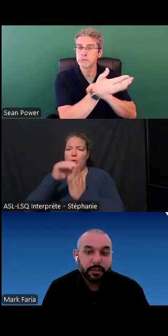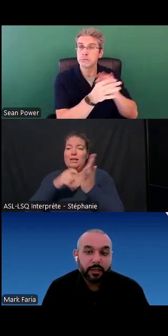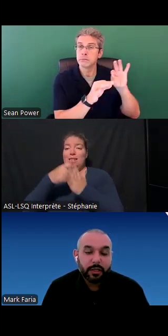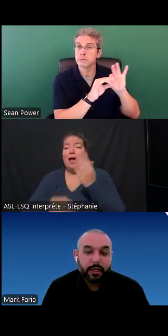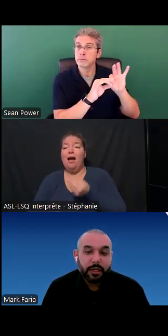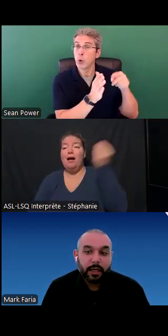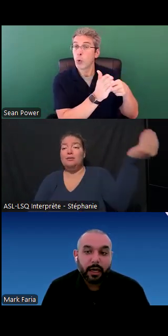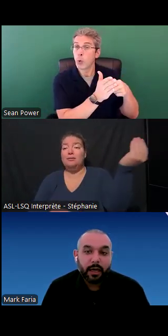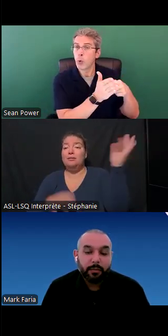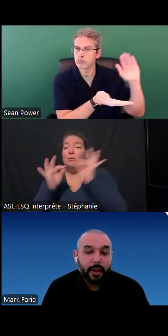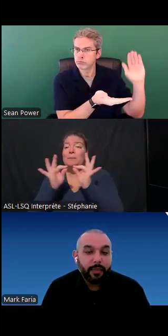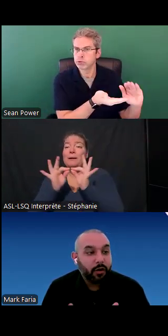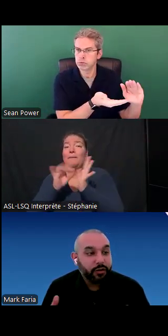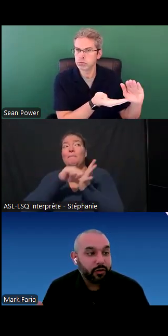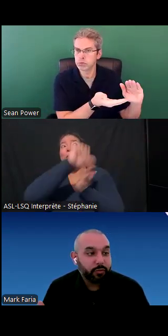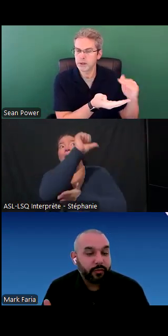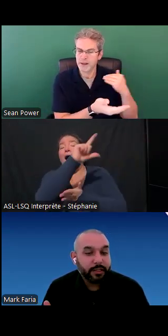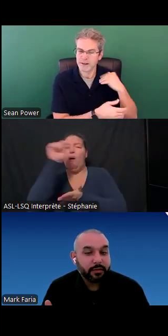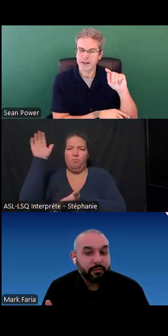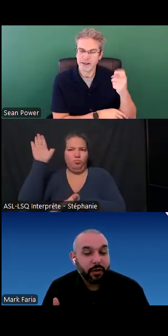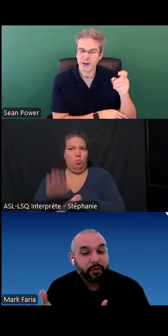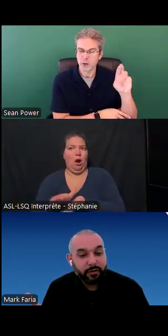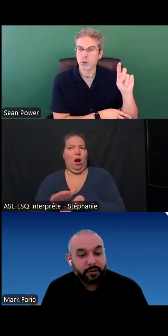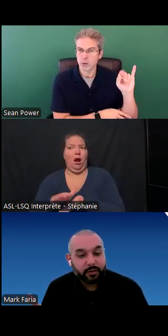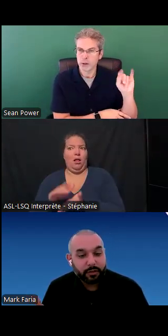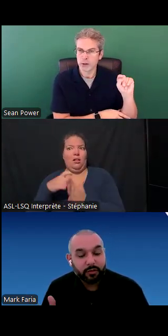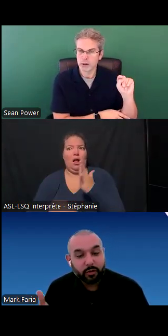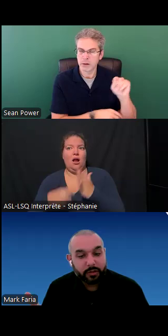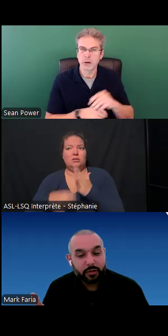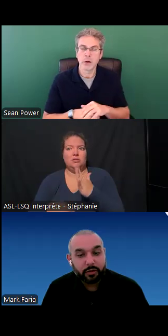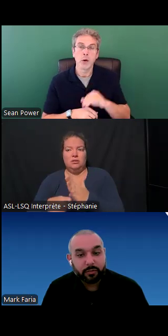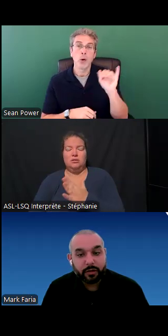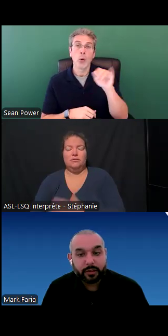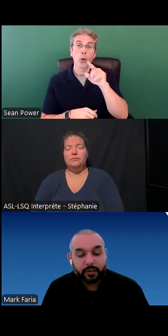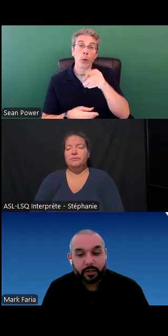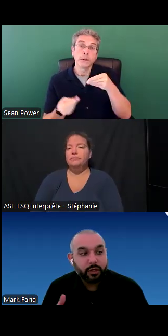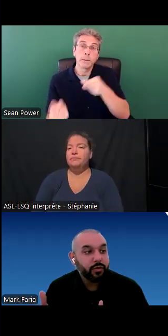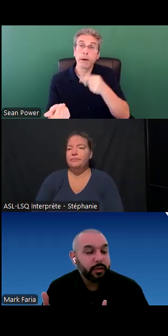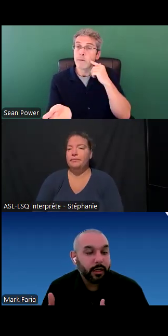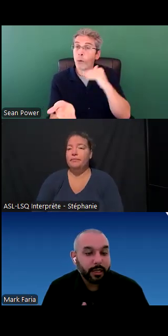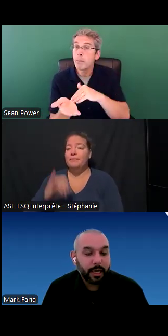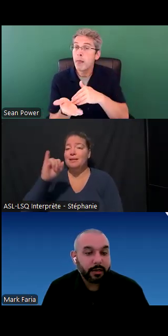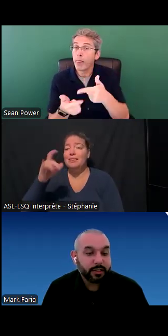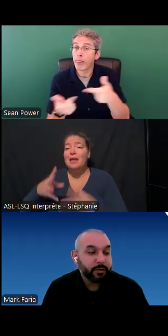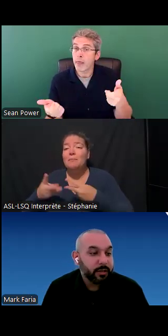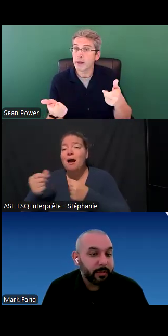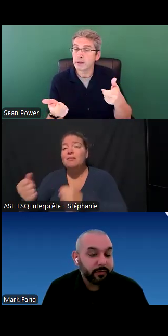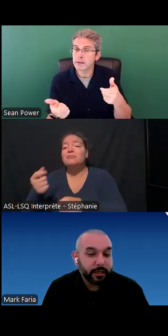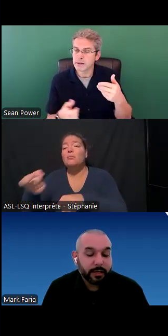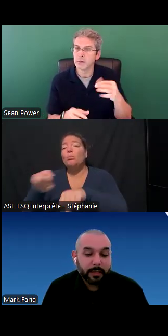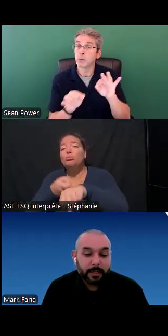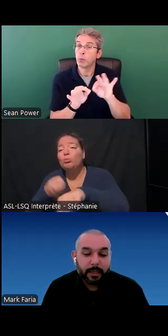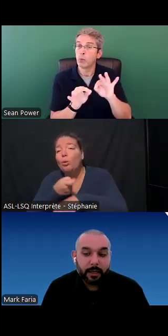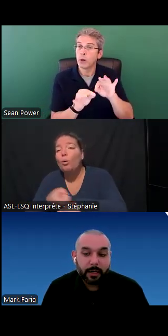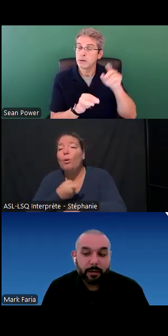account. And then it also provides other benefits as well too. It opens the door to other benefits like the new Canada Disability